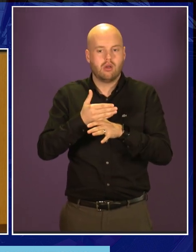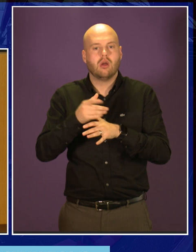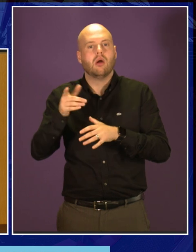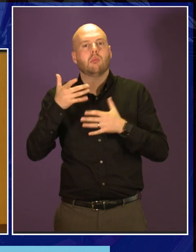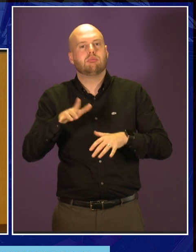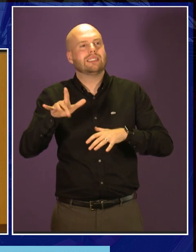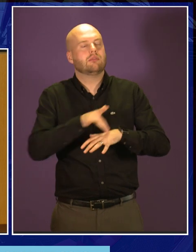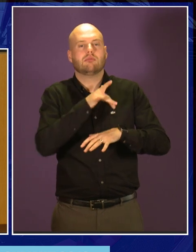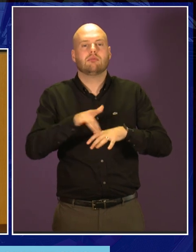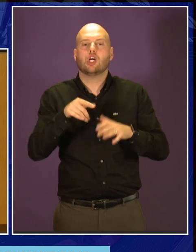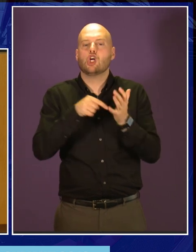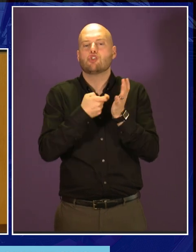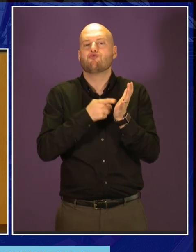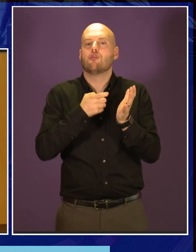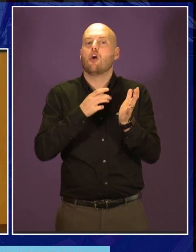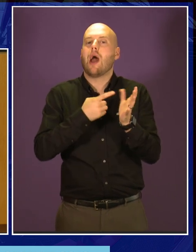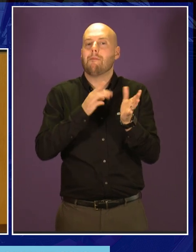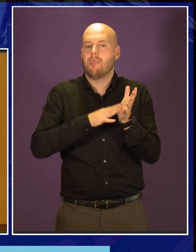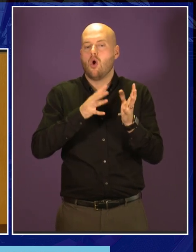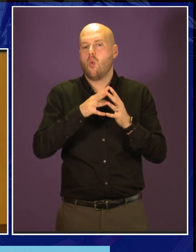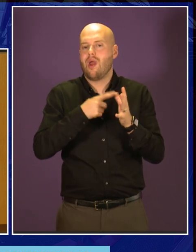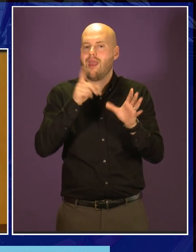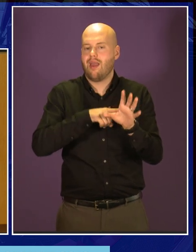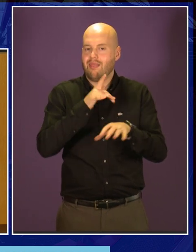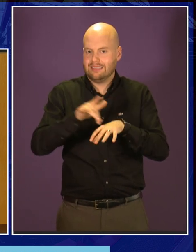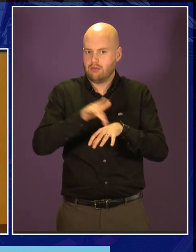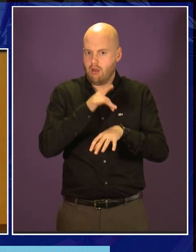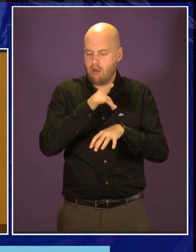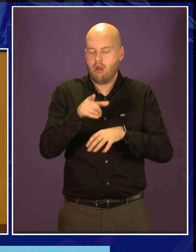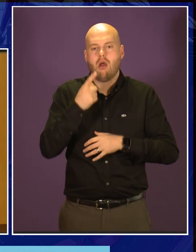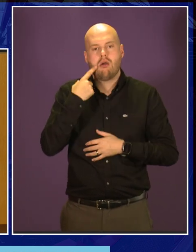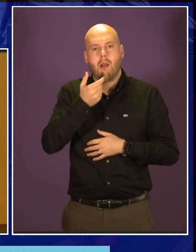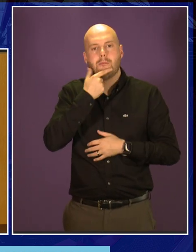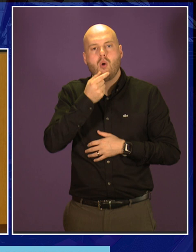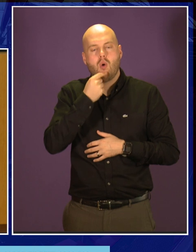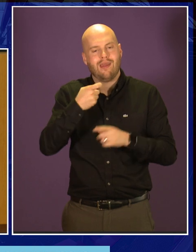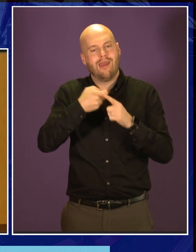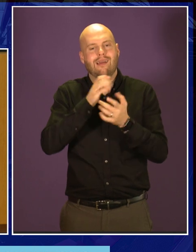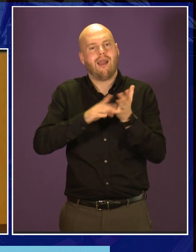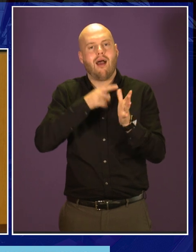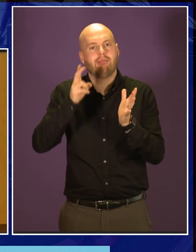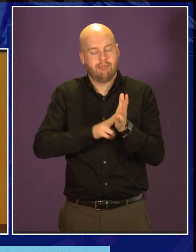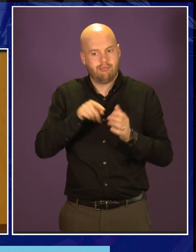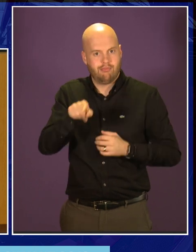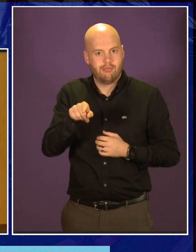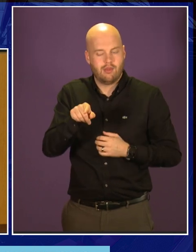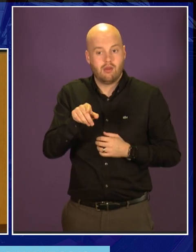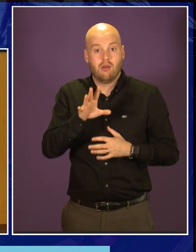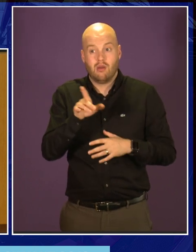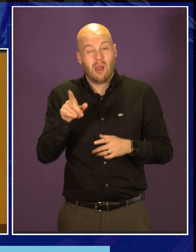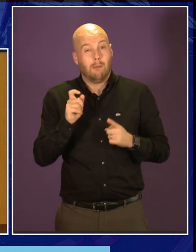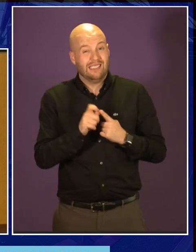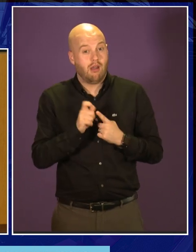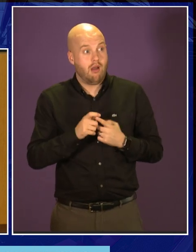Theatre in Glasgow in 1988 with a young boy called Akram Khan. Peter is now